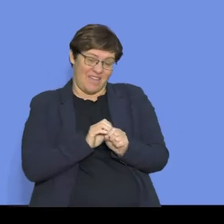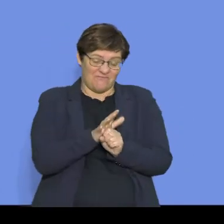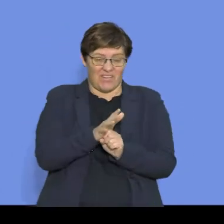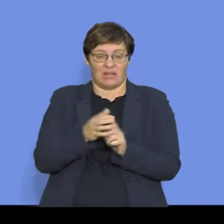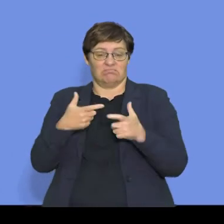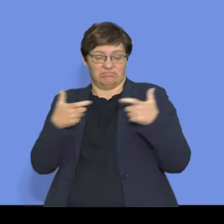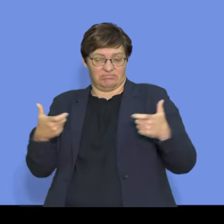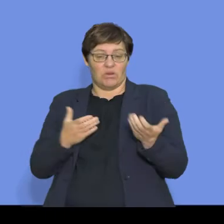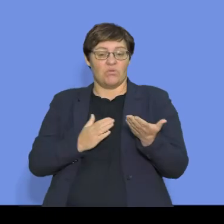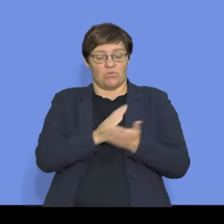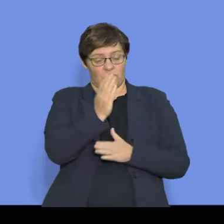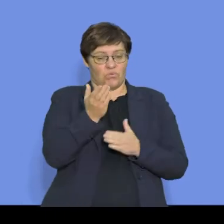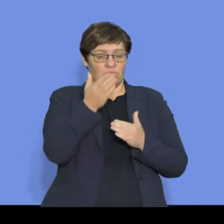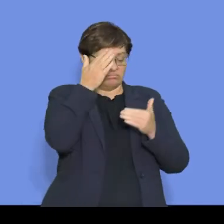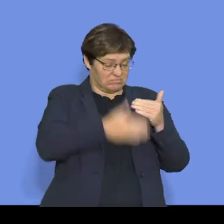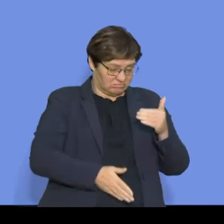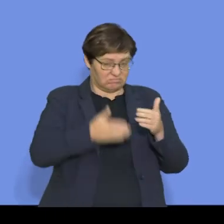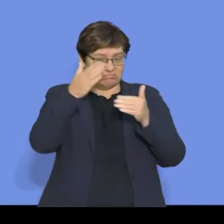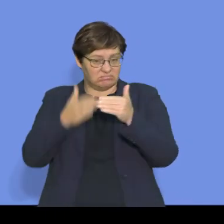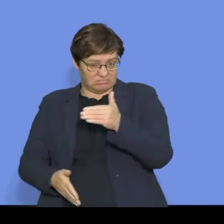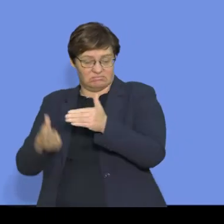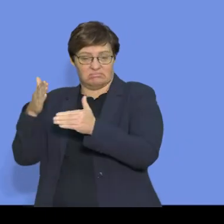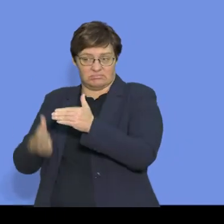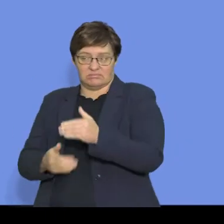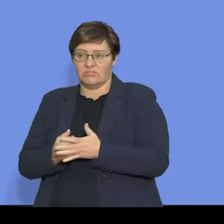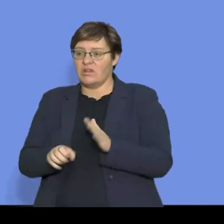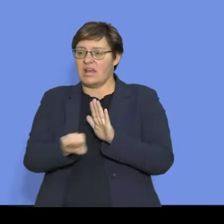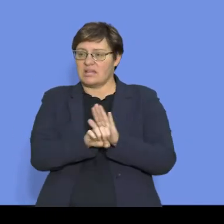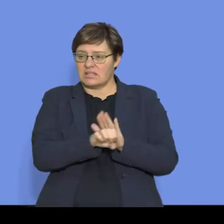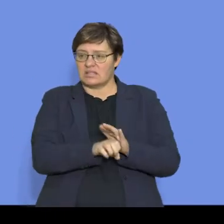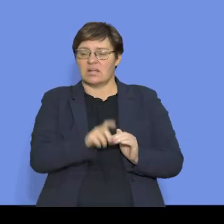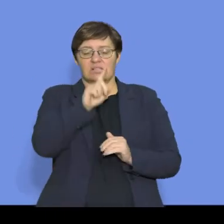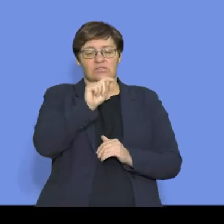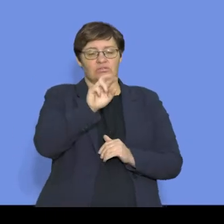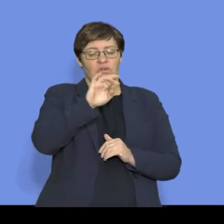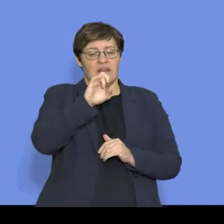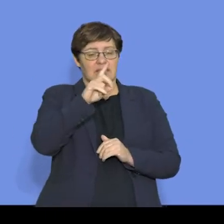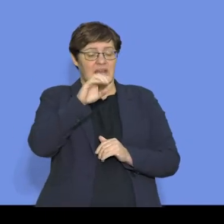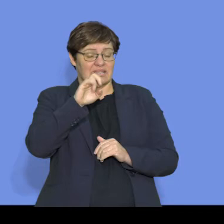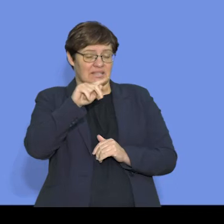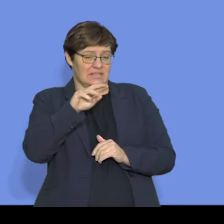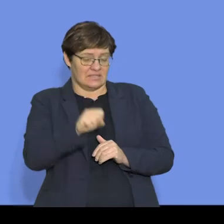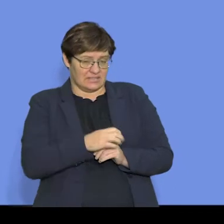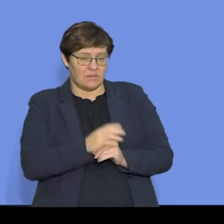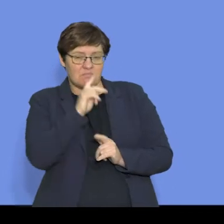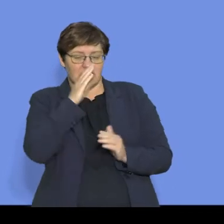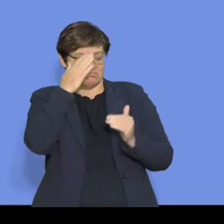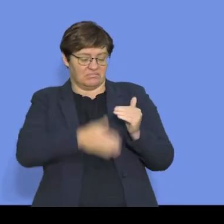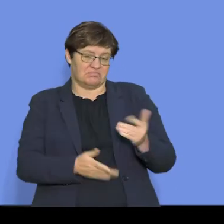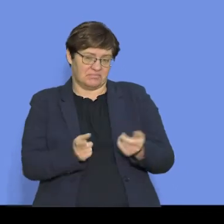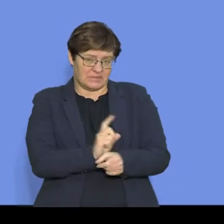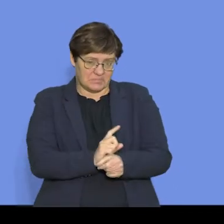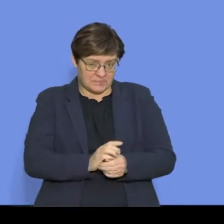affected by those mass extinctions. For example, trilobites, which became extinct.